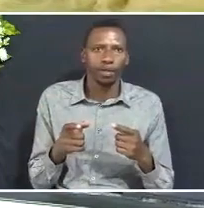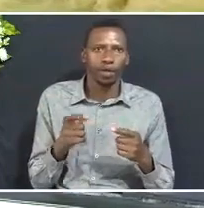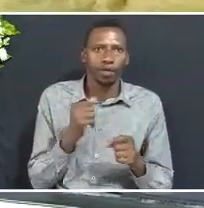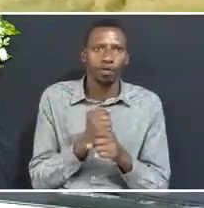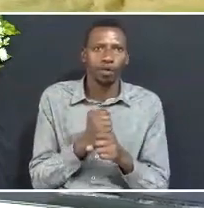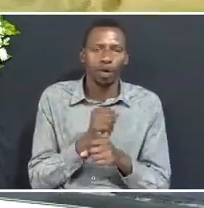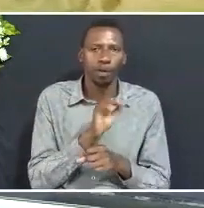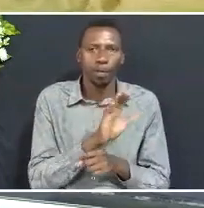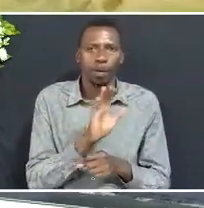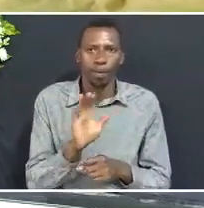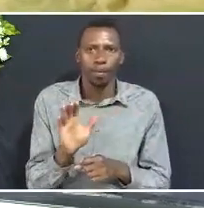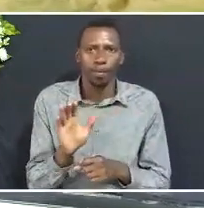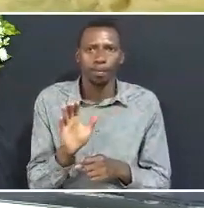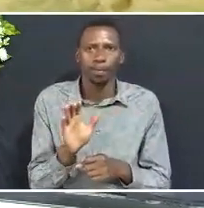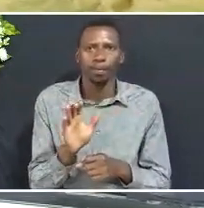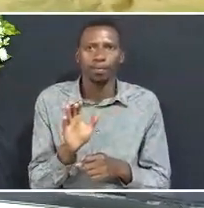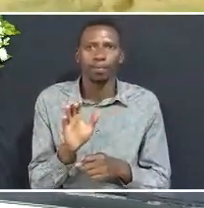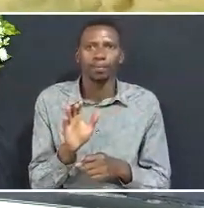doing, or